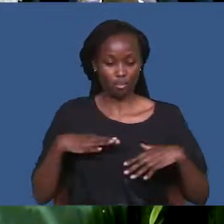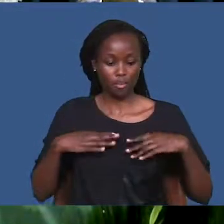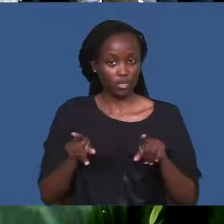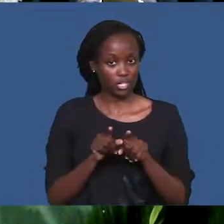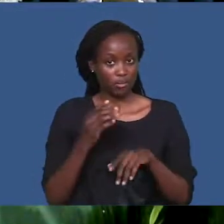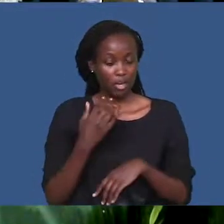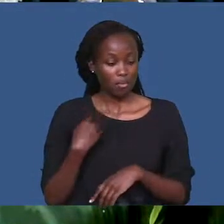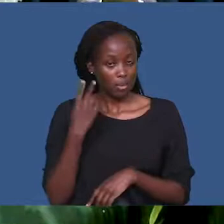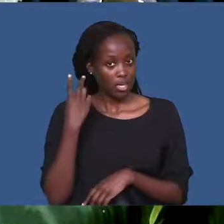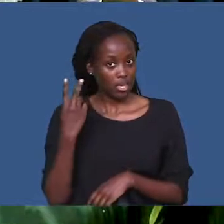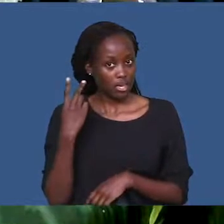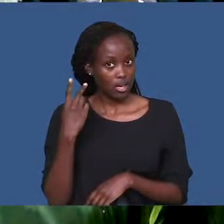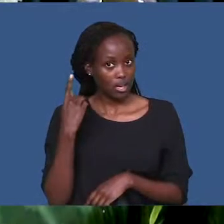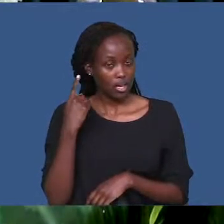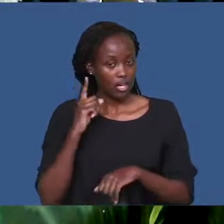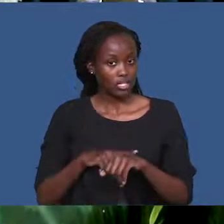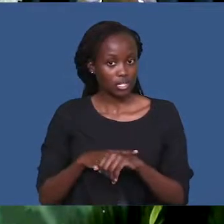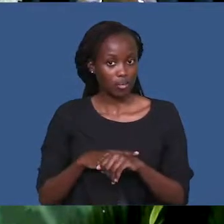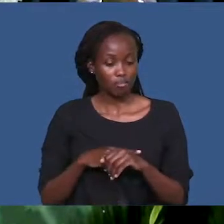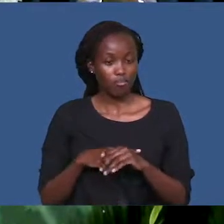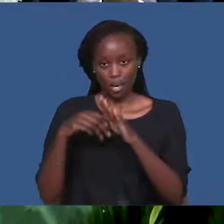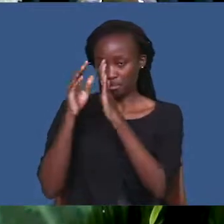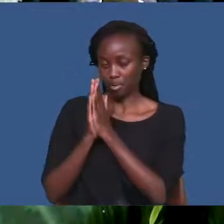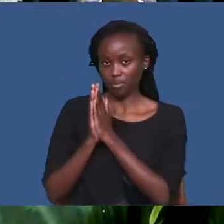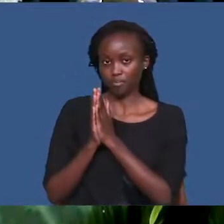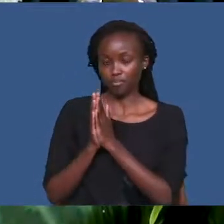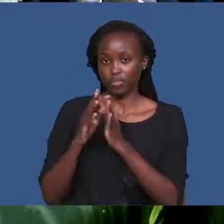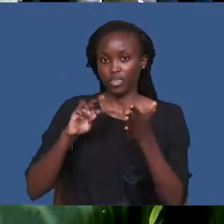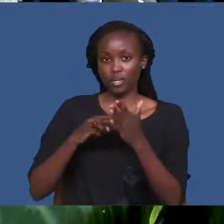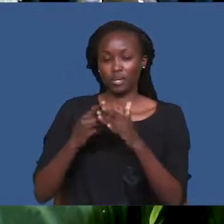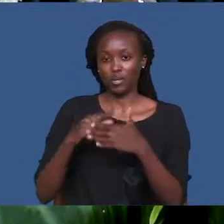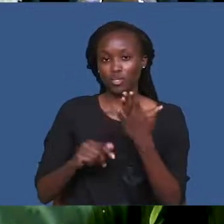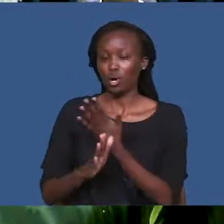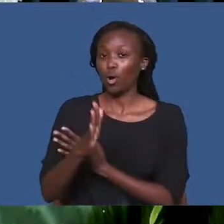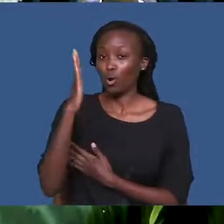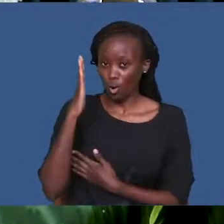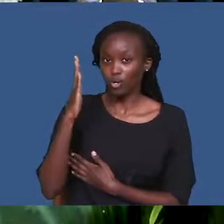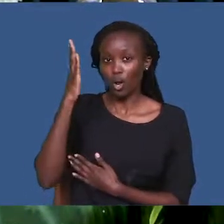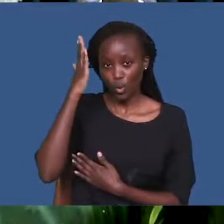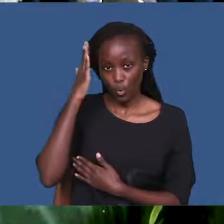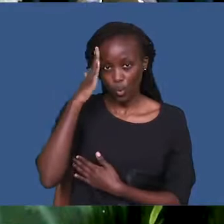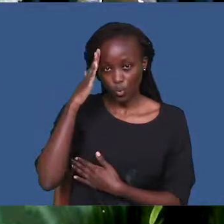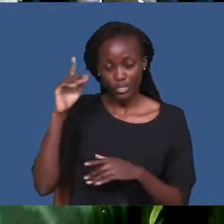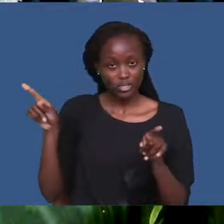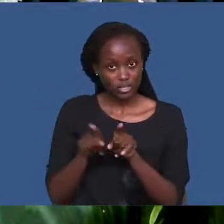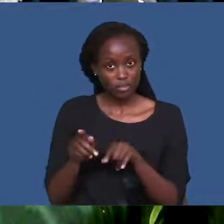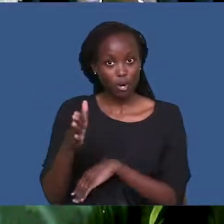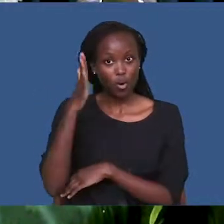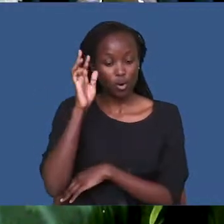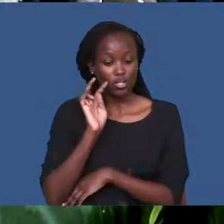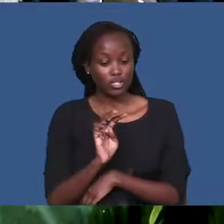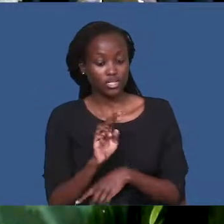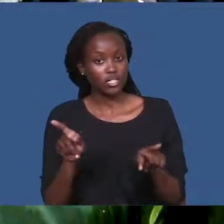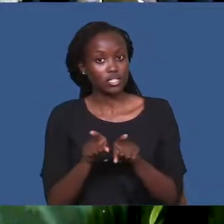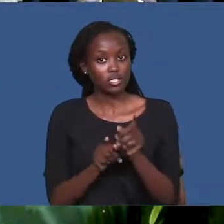have heard their cry of their taskmasters. Not only does God, Lord our God, see, he also hears his